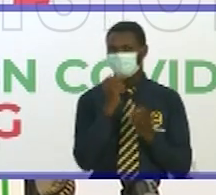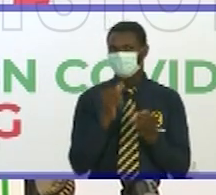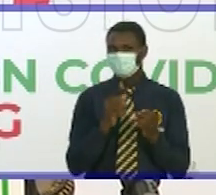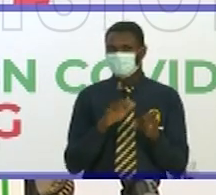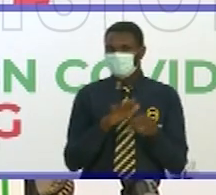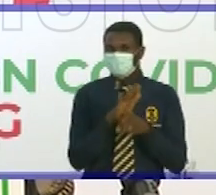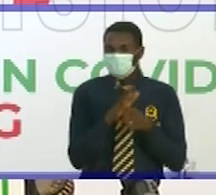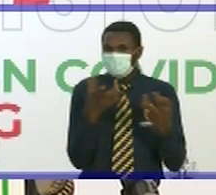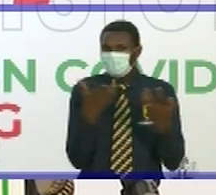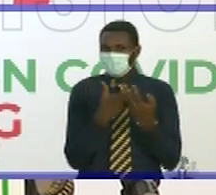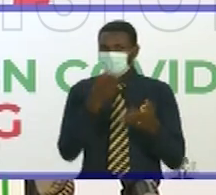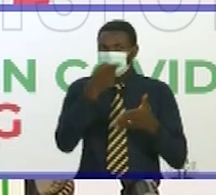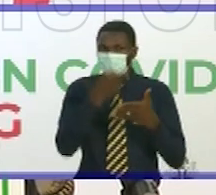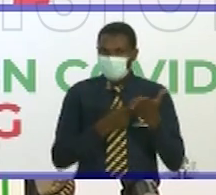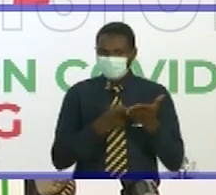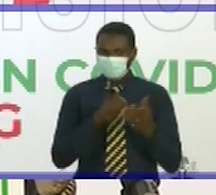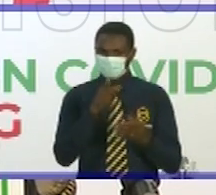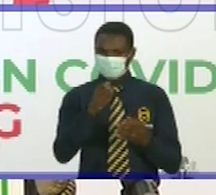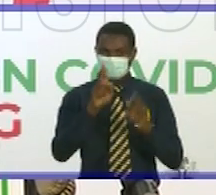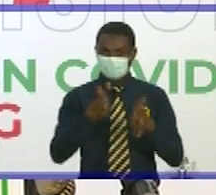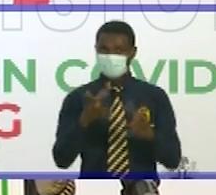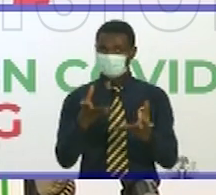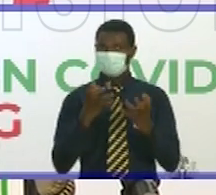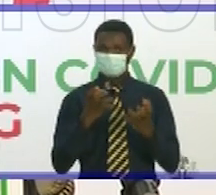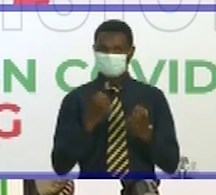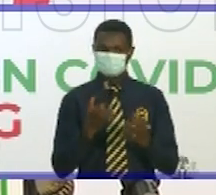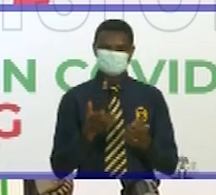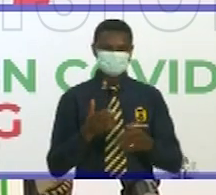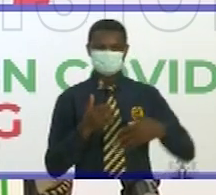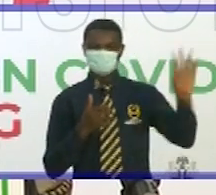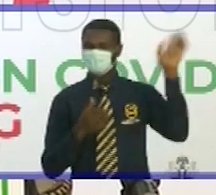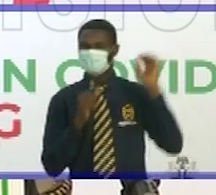ó lè má mú ìwúrí wá fún àwọn èèyàn láti gbárù